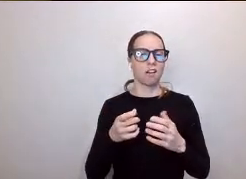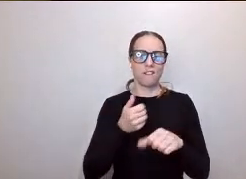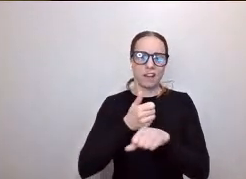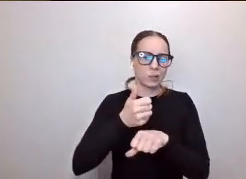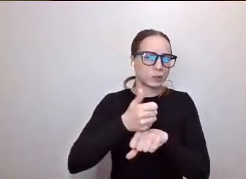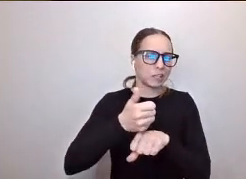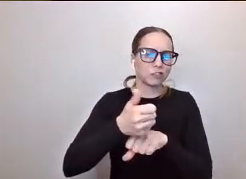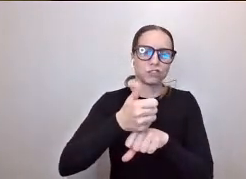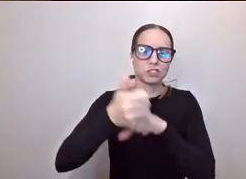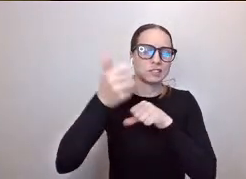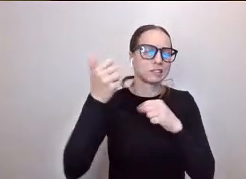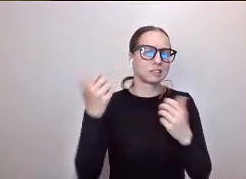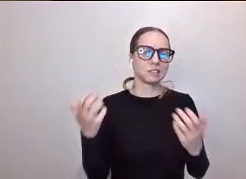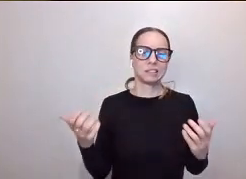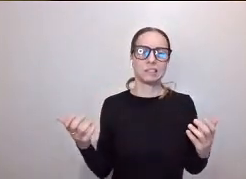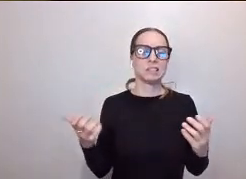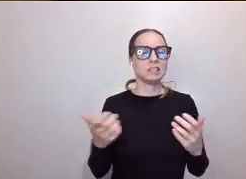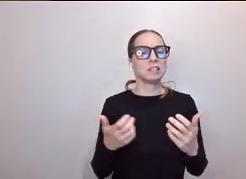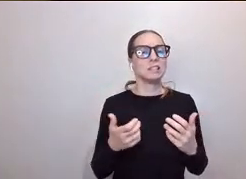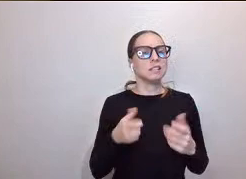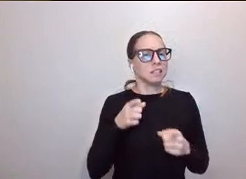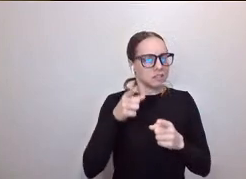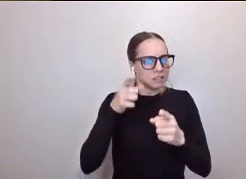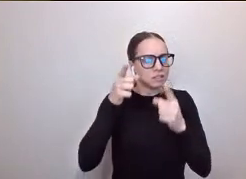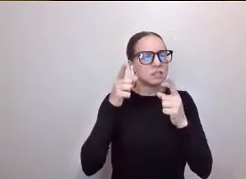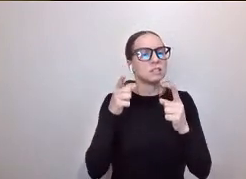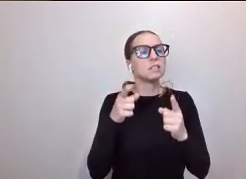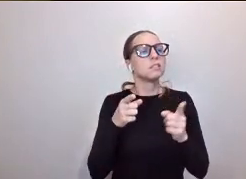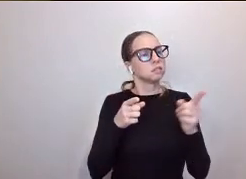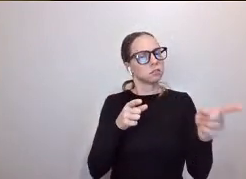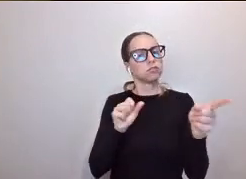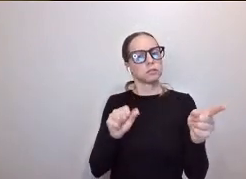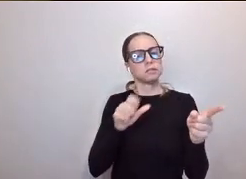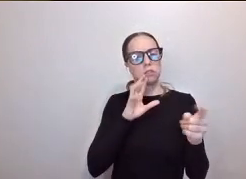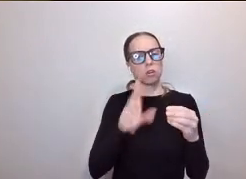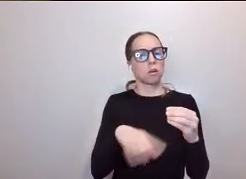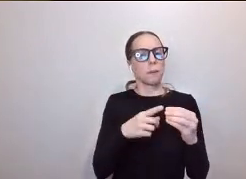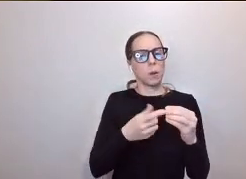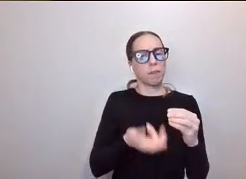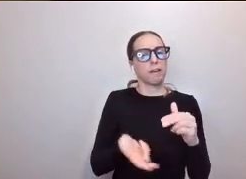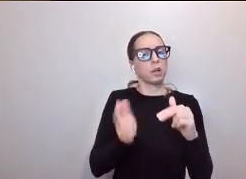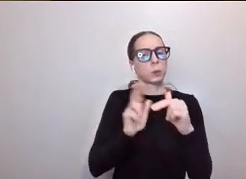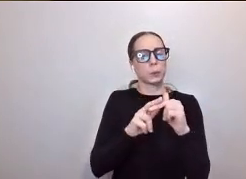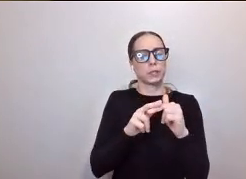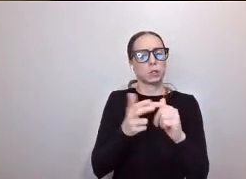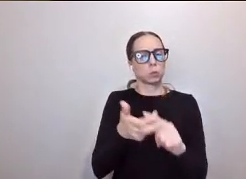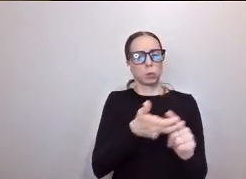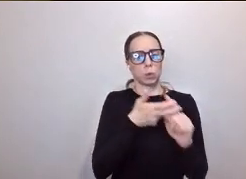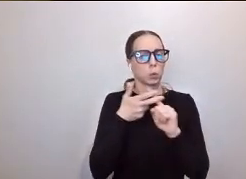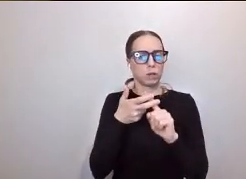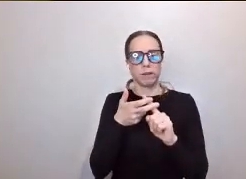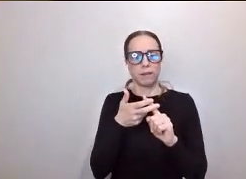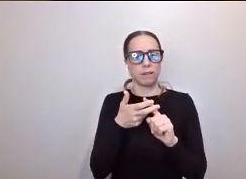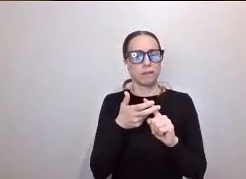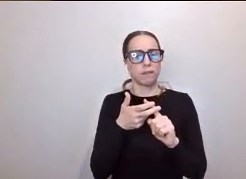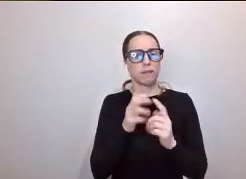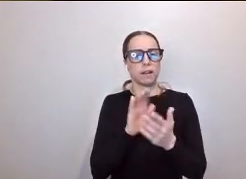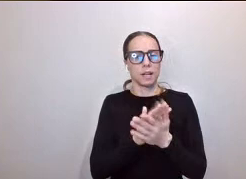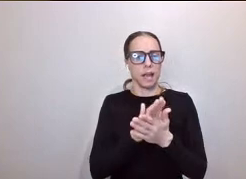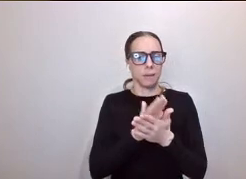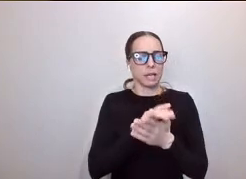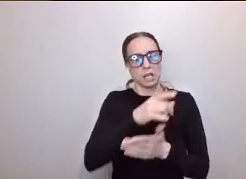about the increased recruiting academy staffing. I mean, I might be the only council member here that's been to some police